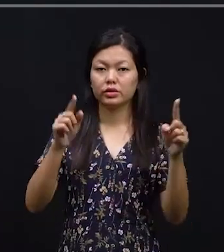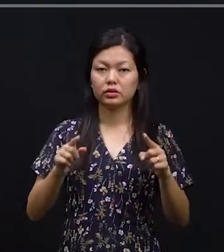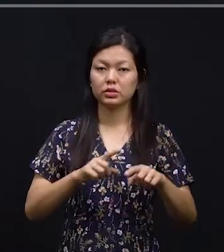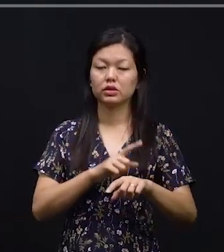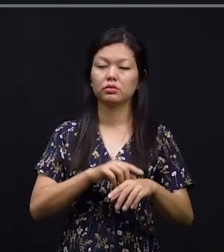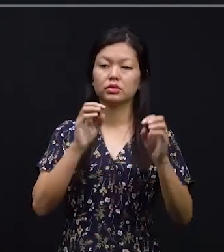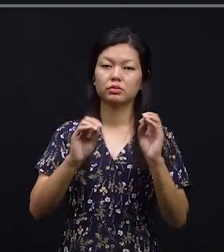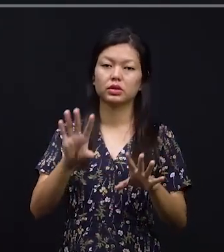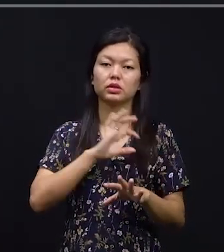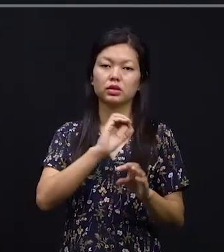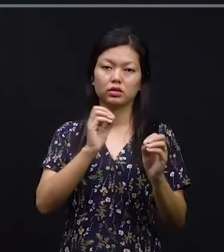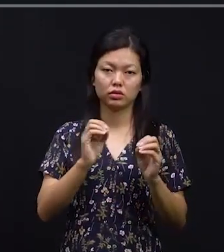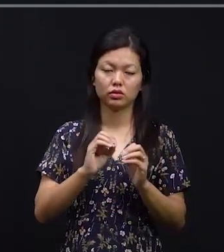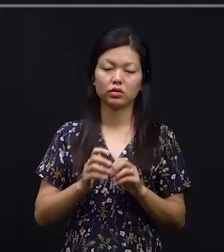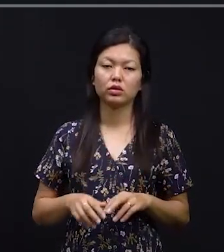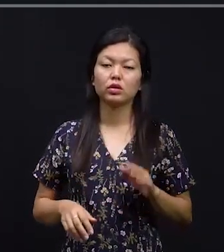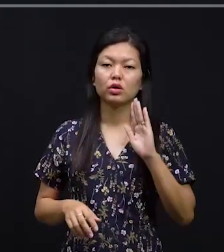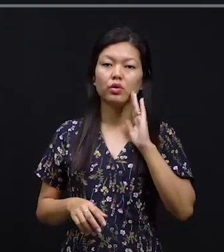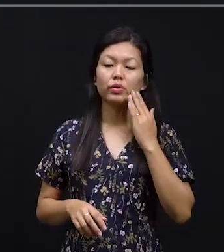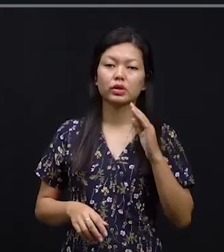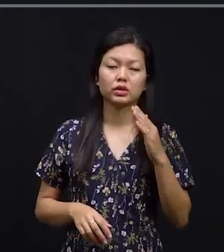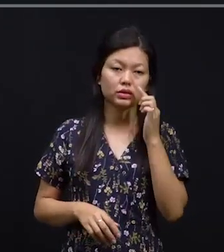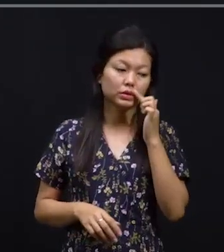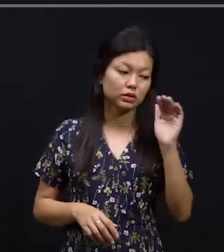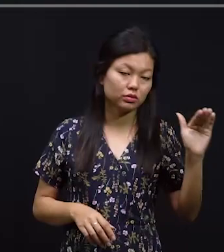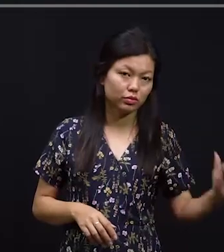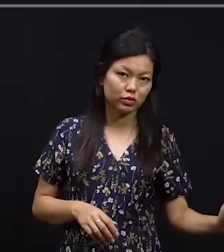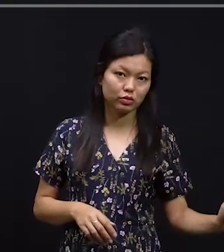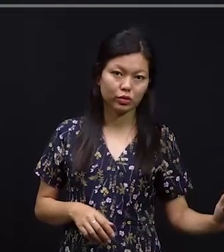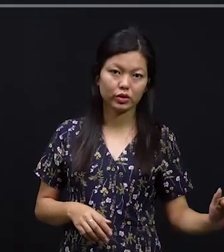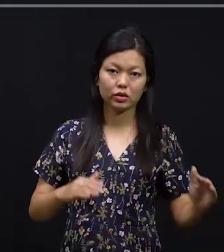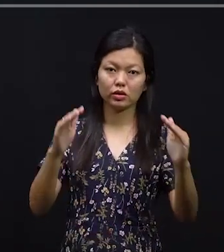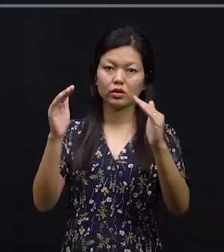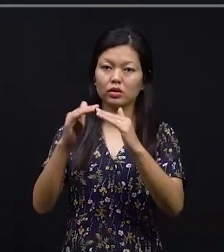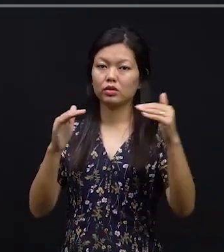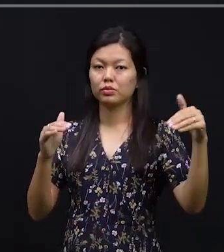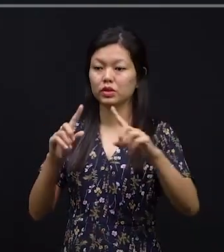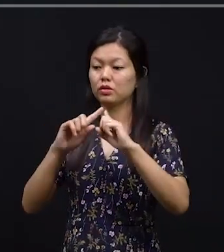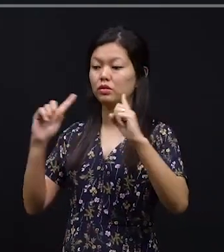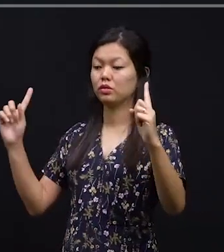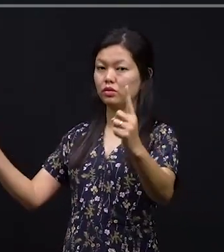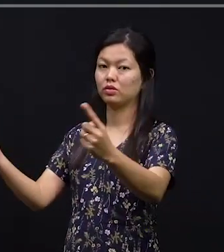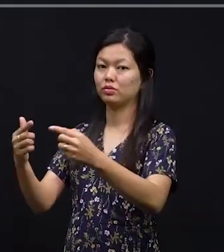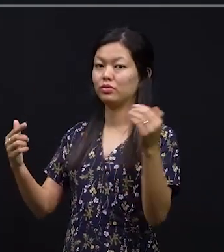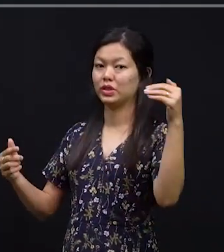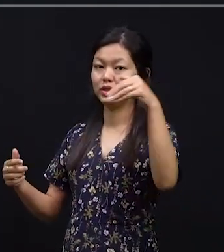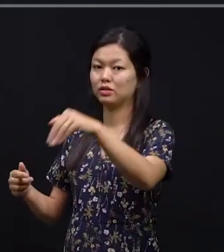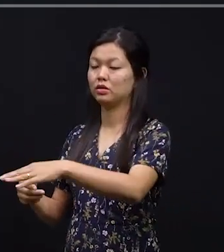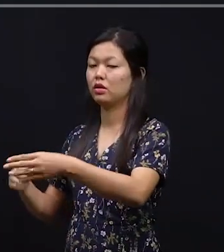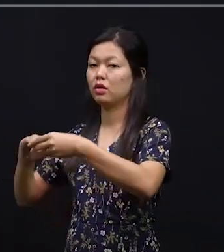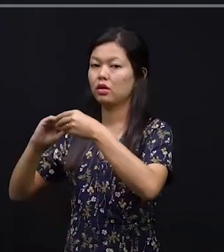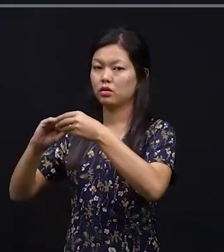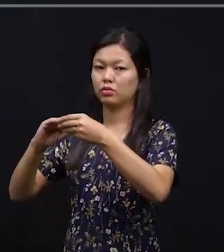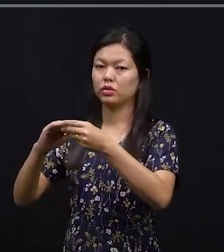serious, and he asked uncle that he might just be joking. Uncle said, "I'm serious, it's a humbug." And